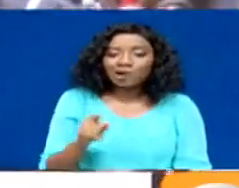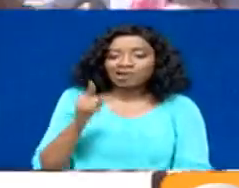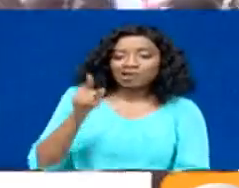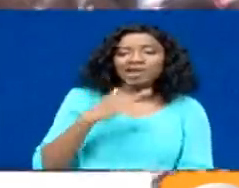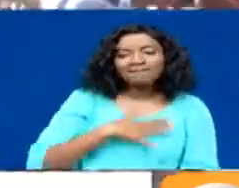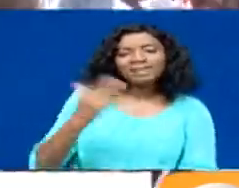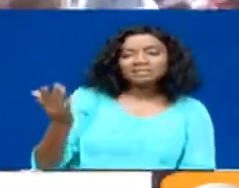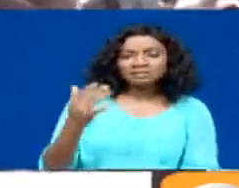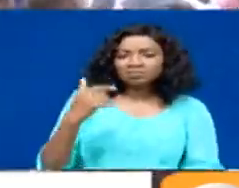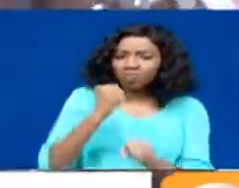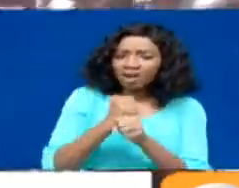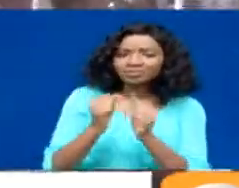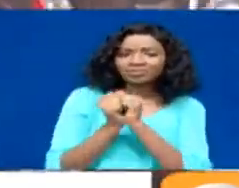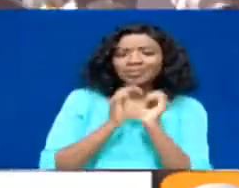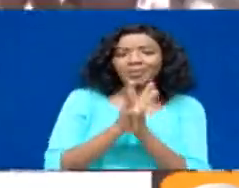pamoja.